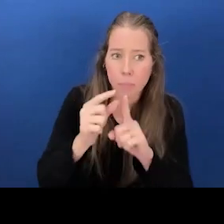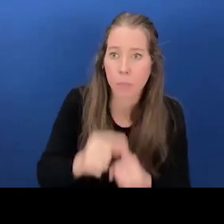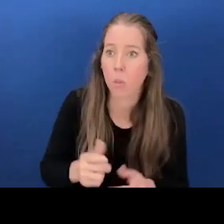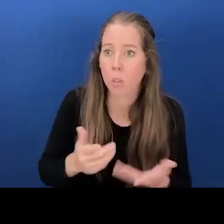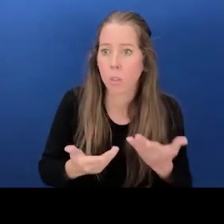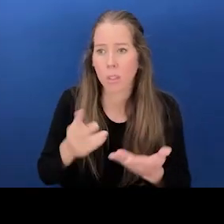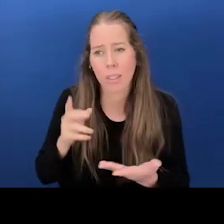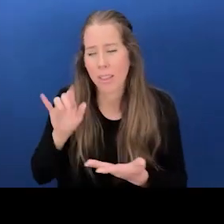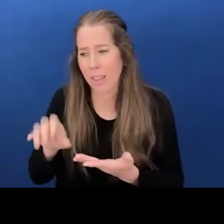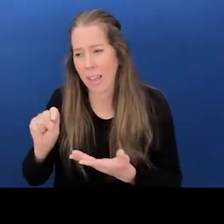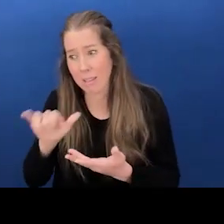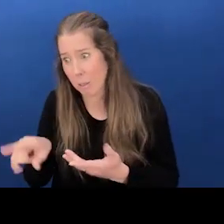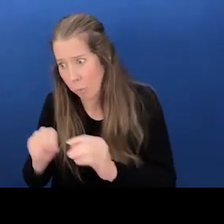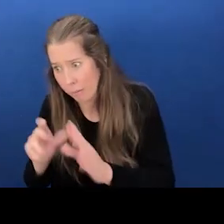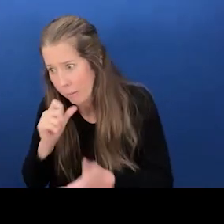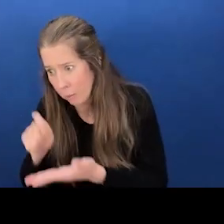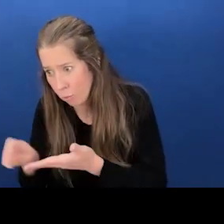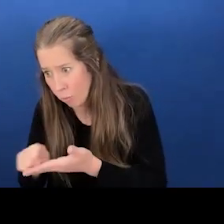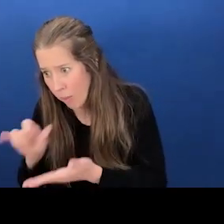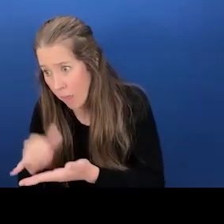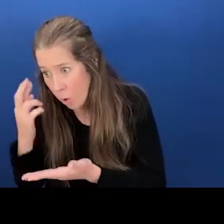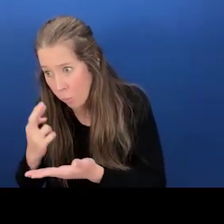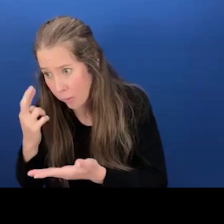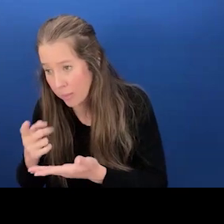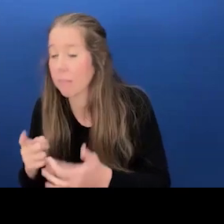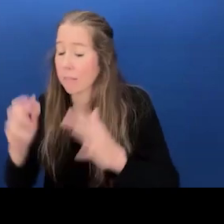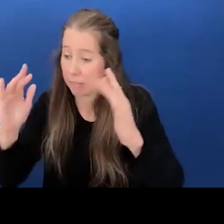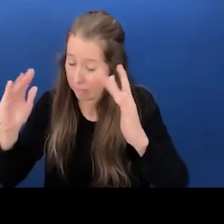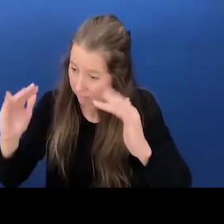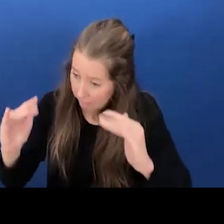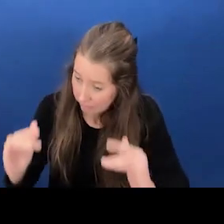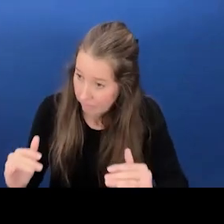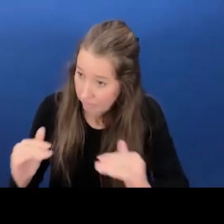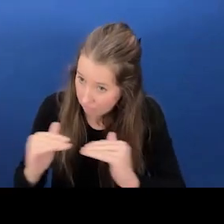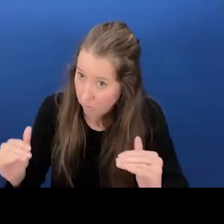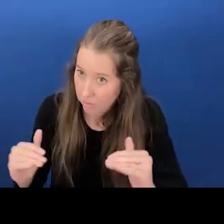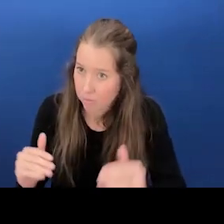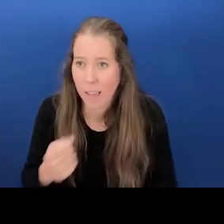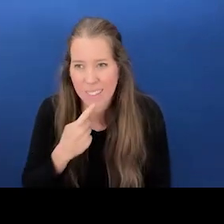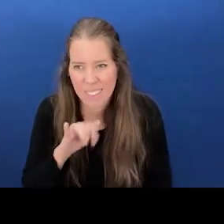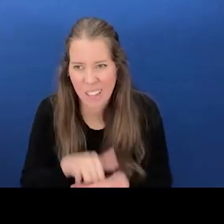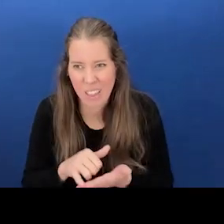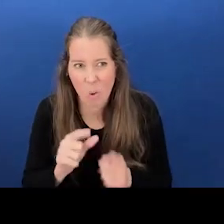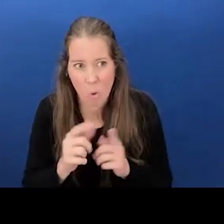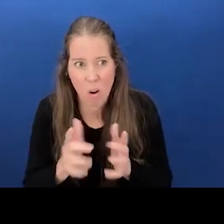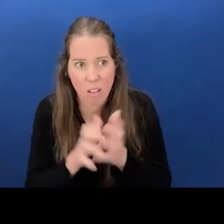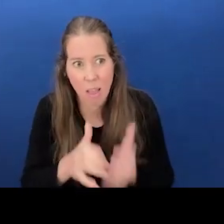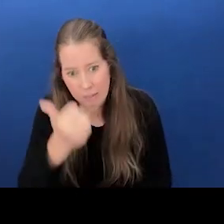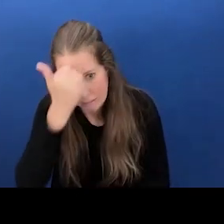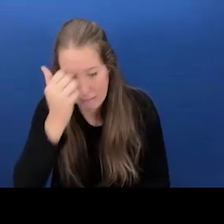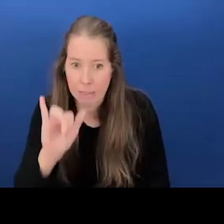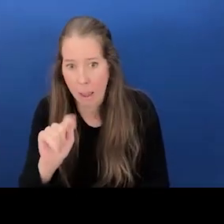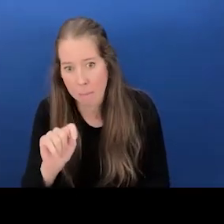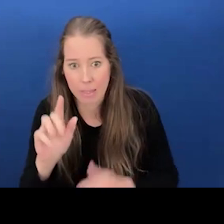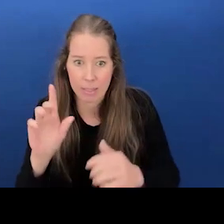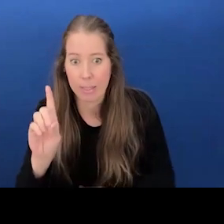write because it uses all these big words, bring it down, dumb it down. I did it again, I say that a lot. Bring it down and